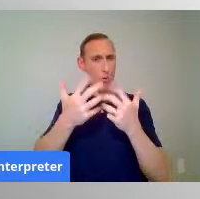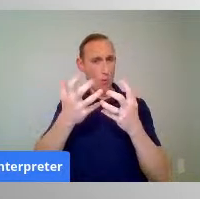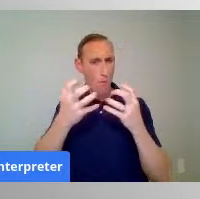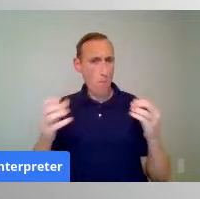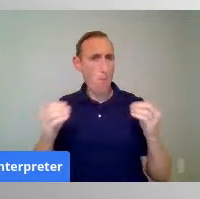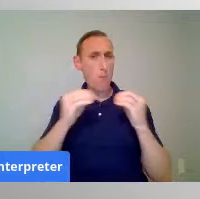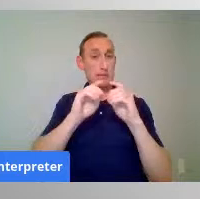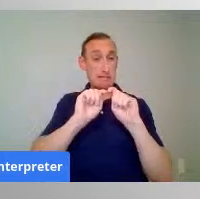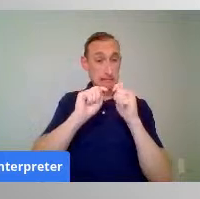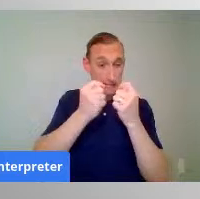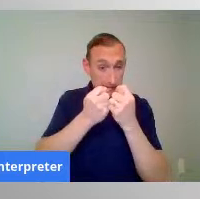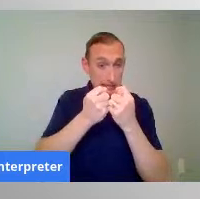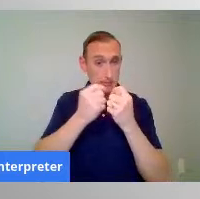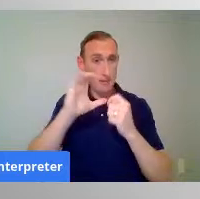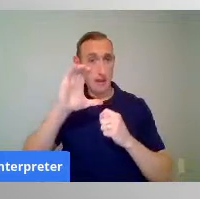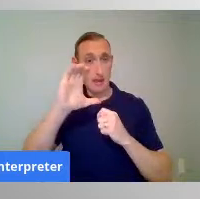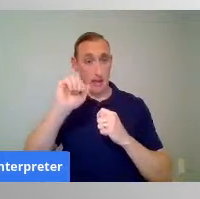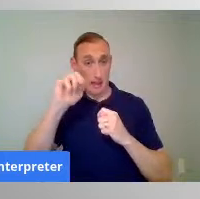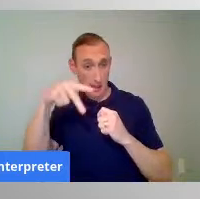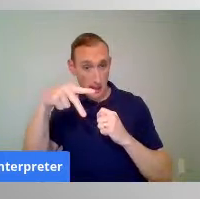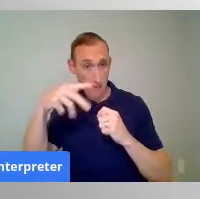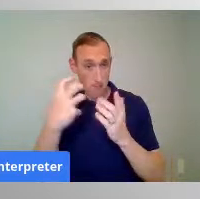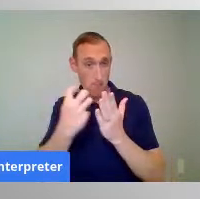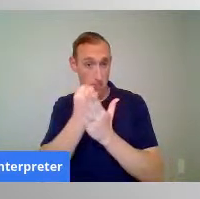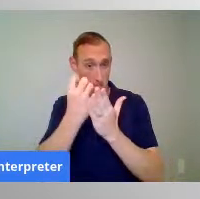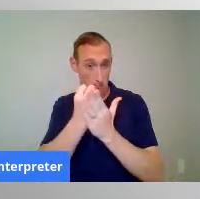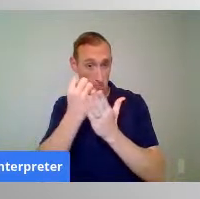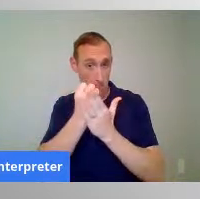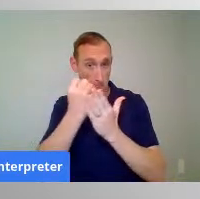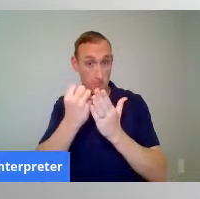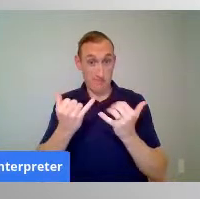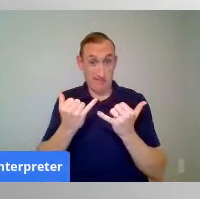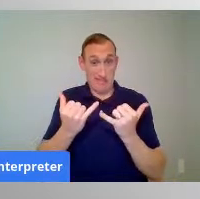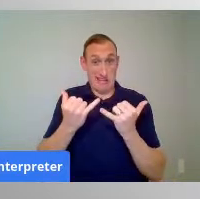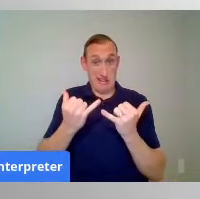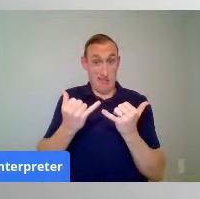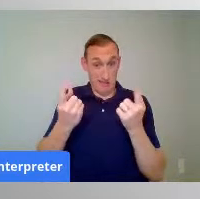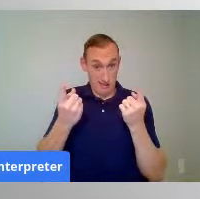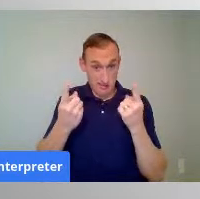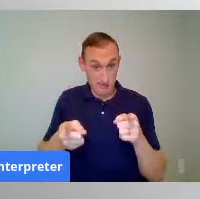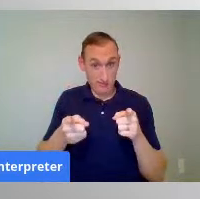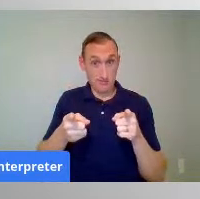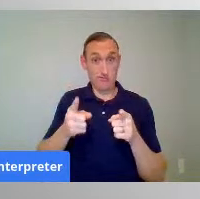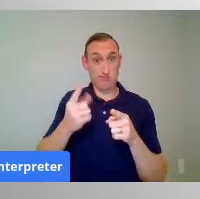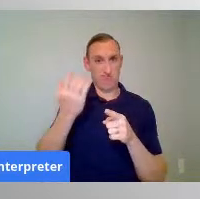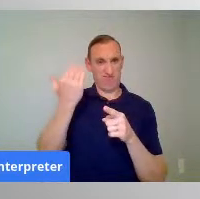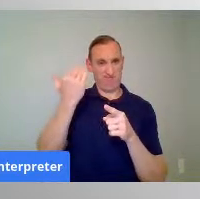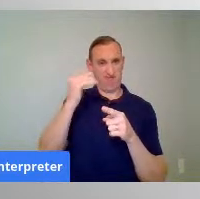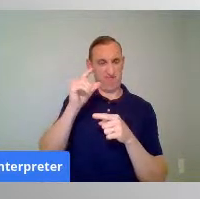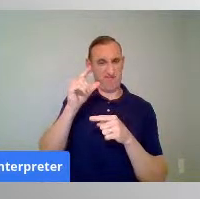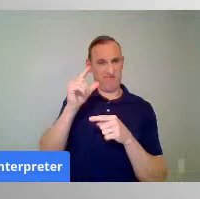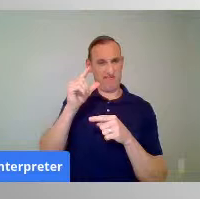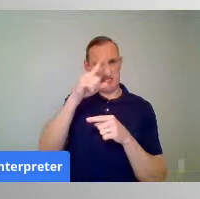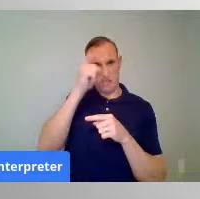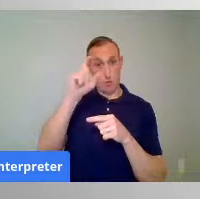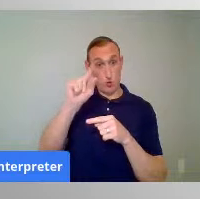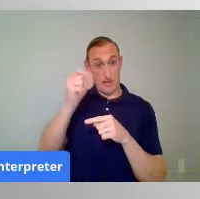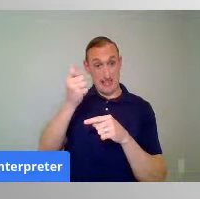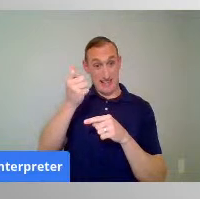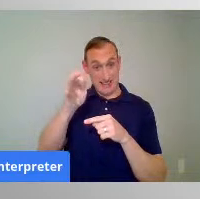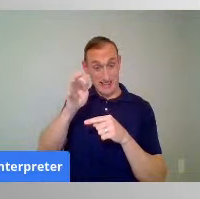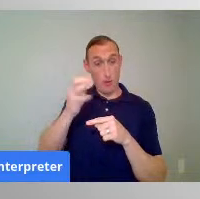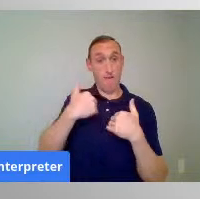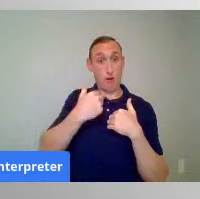opportunities. And you can see we've now grown to where in the summer of 2019, we had 12 different teen